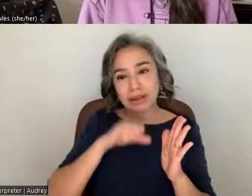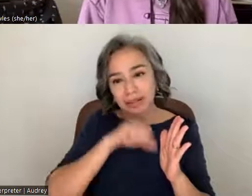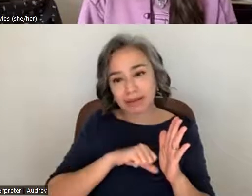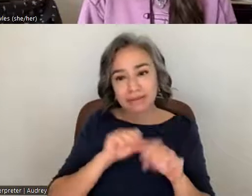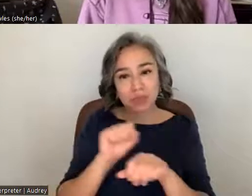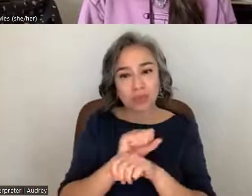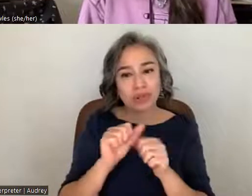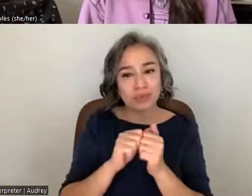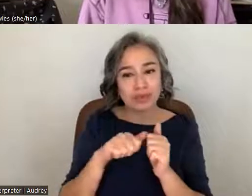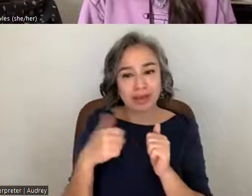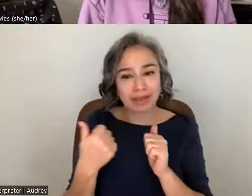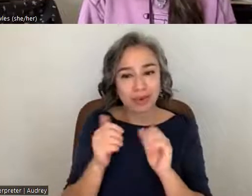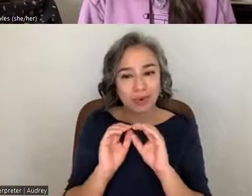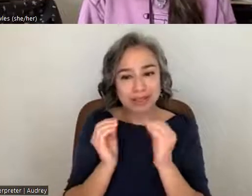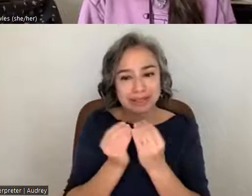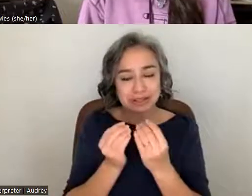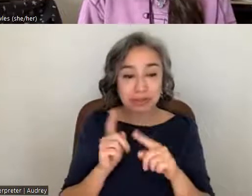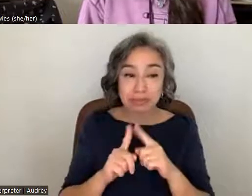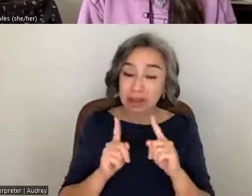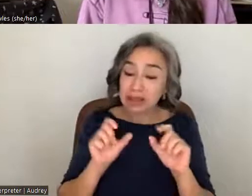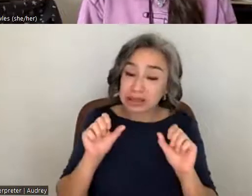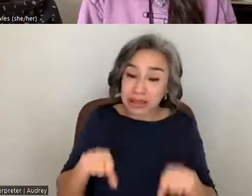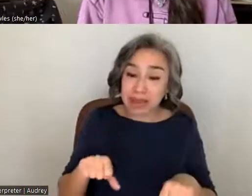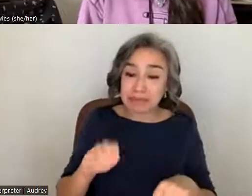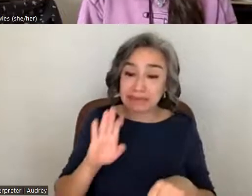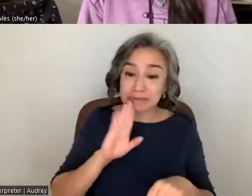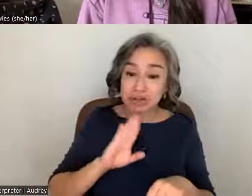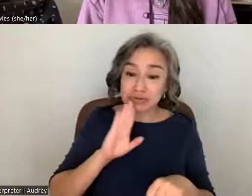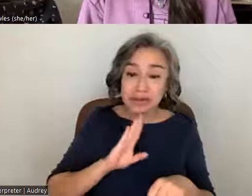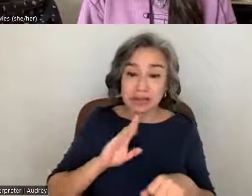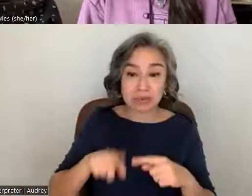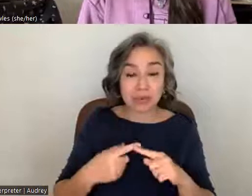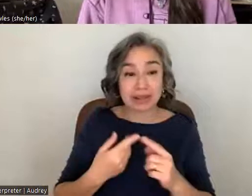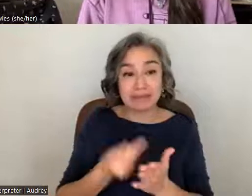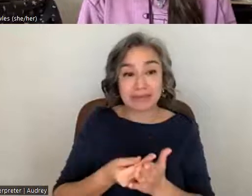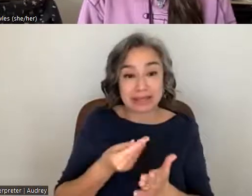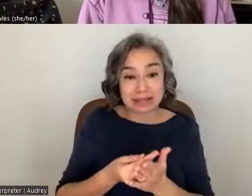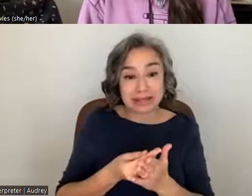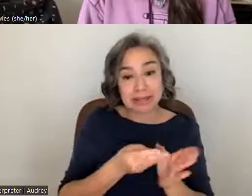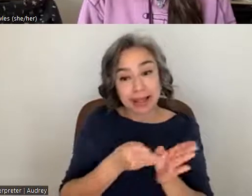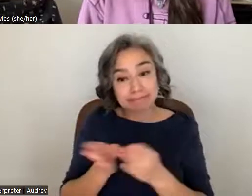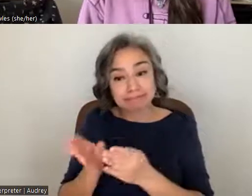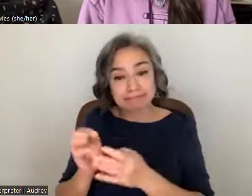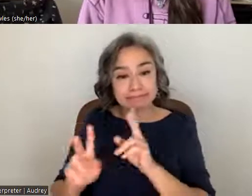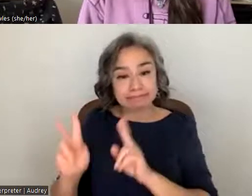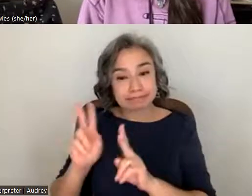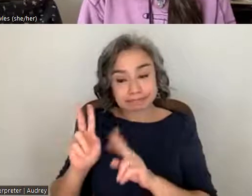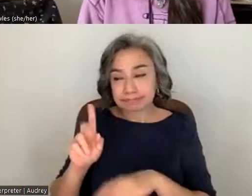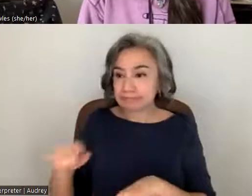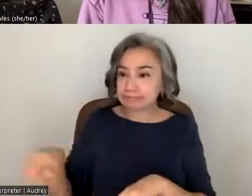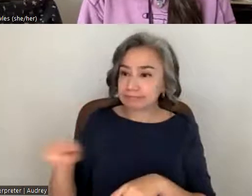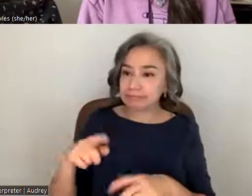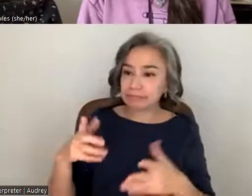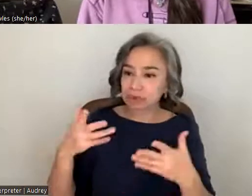other organizations, but it can be frustrating when the funding is going to the people, then they come in and they already have